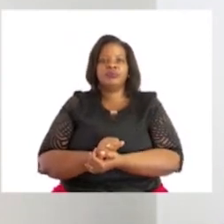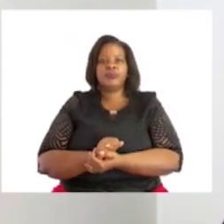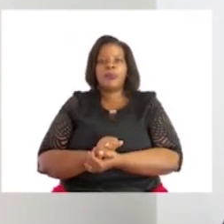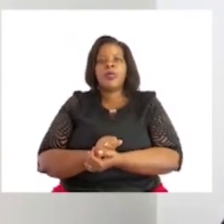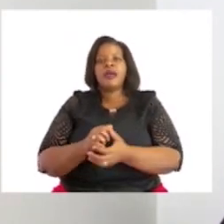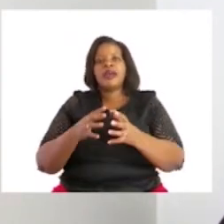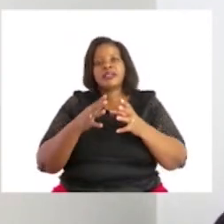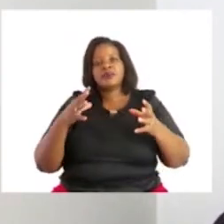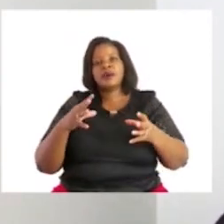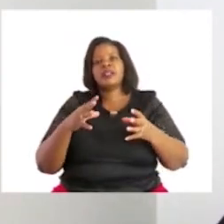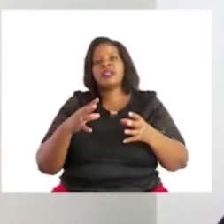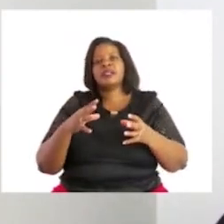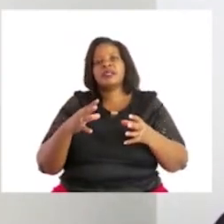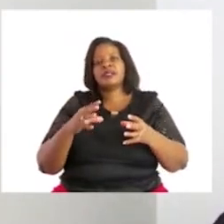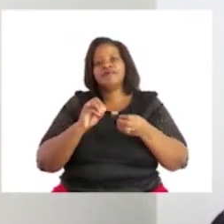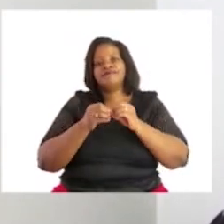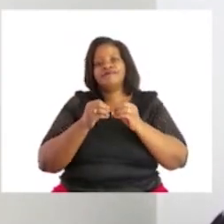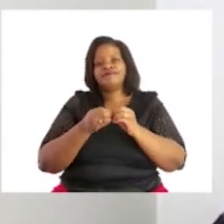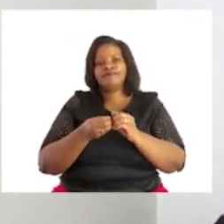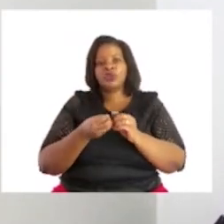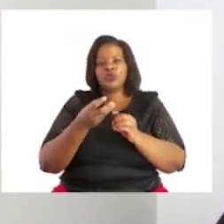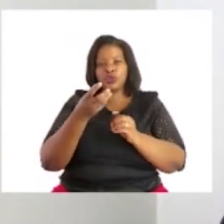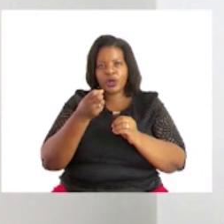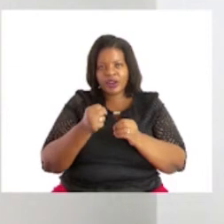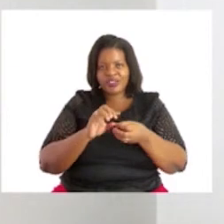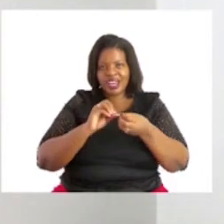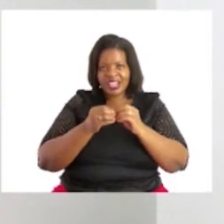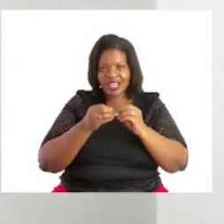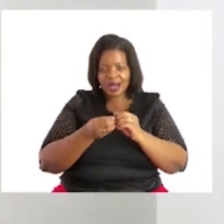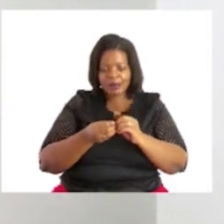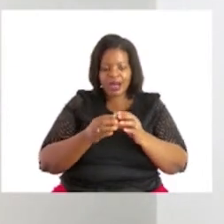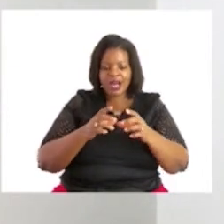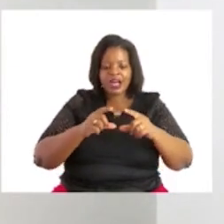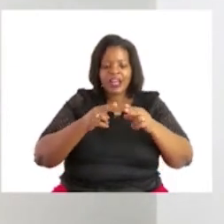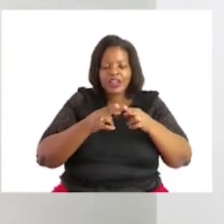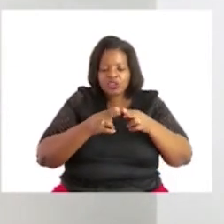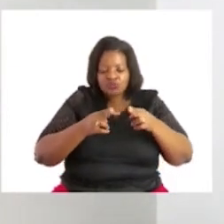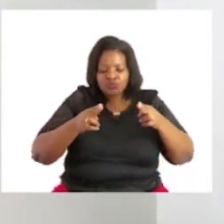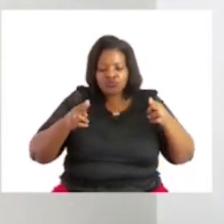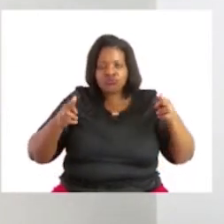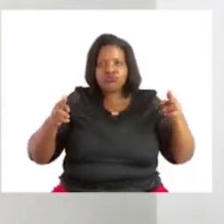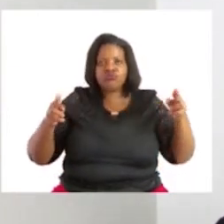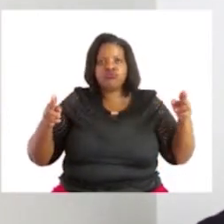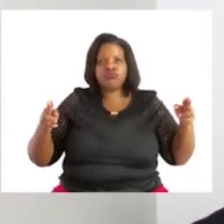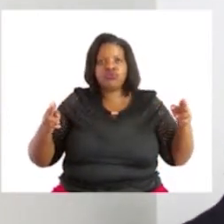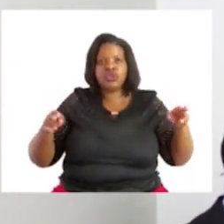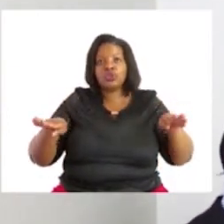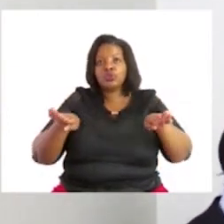notation, you take a number, and then you make it large in such a way